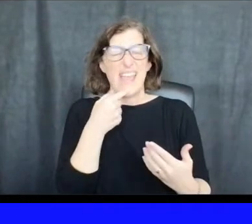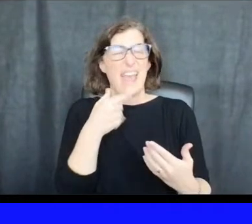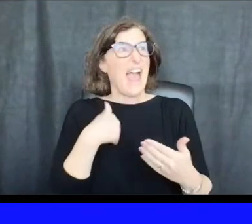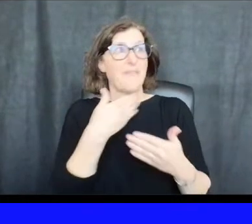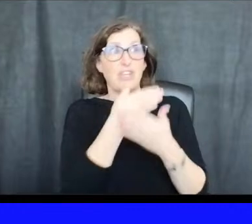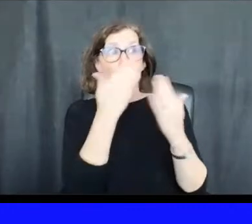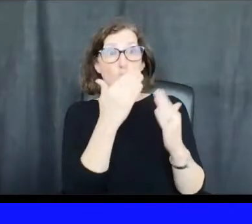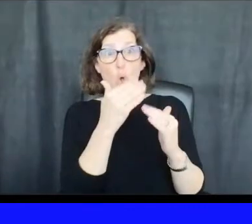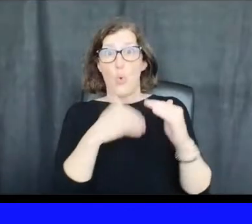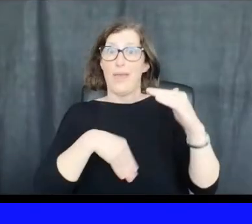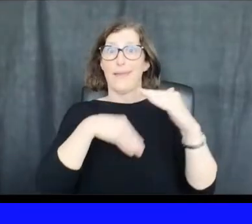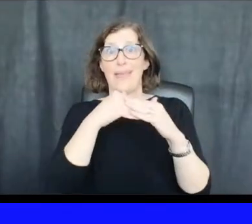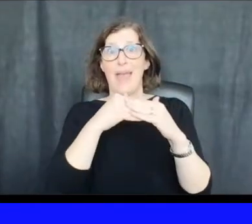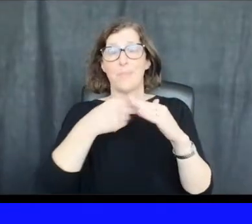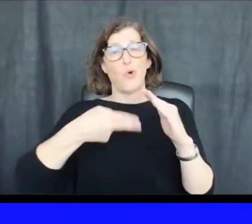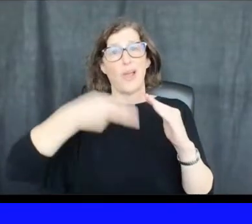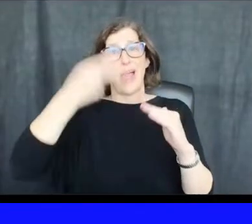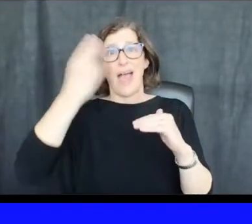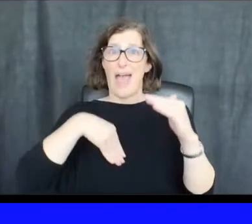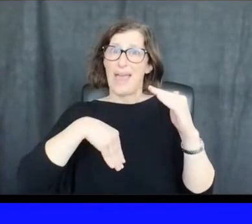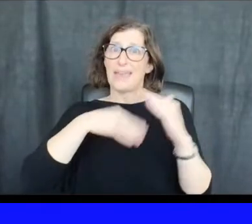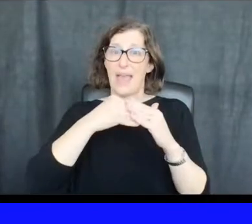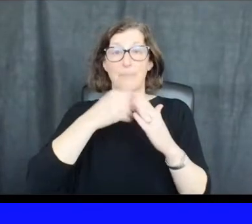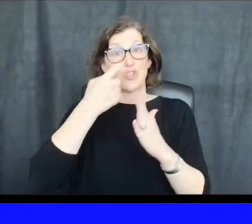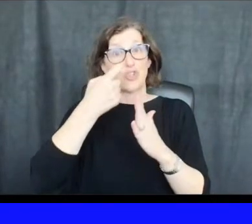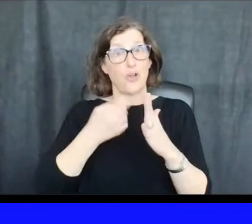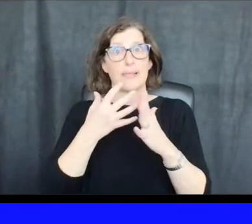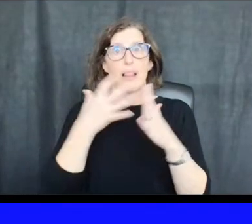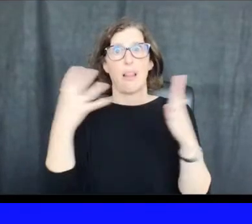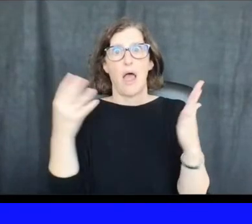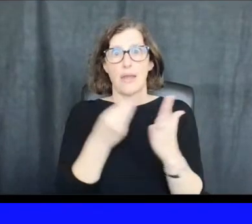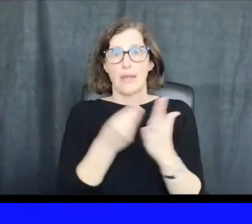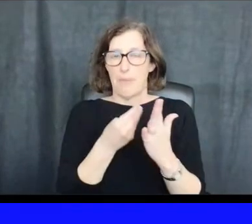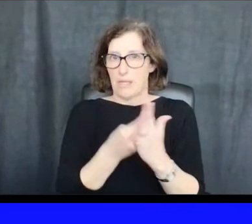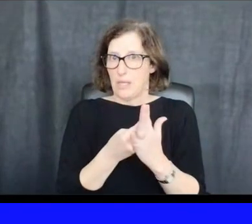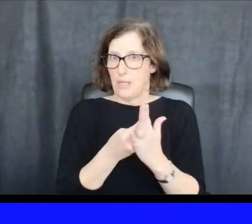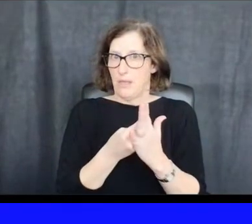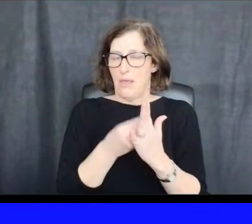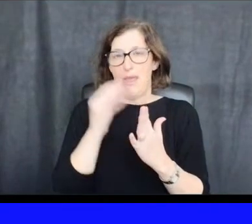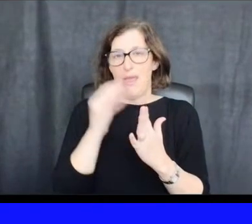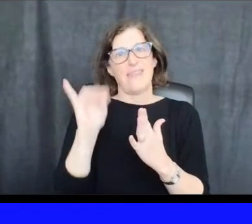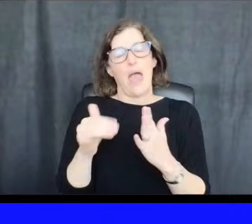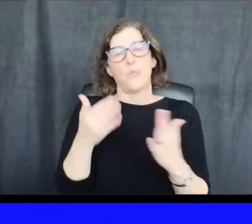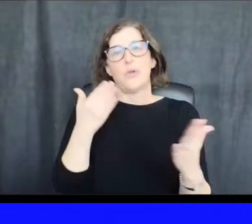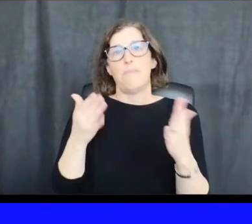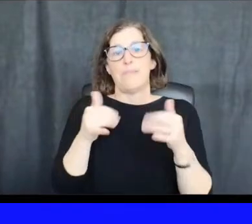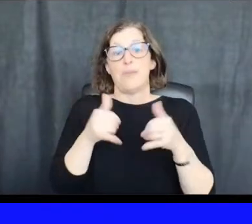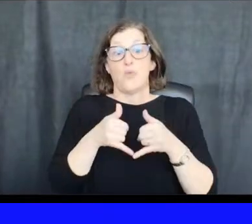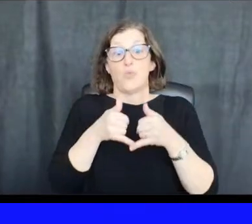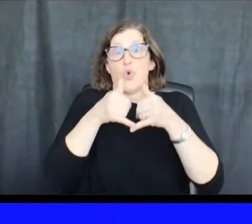But to turn to David, the key approach we're taking is,